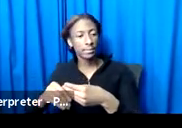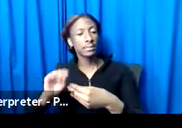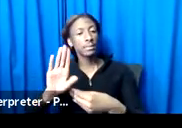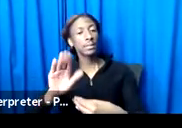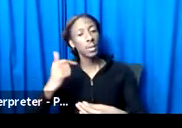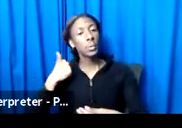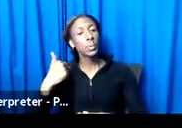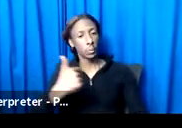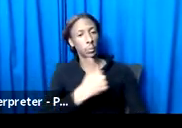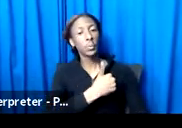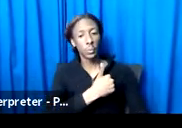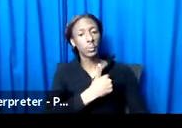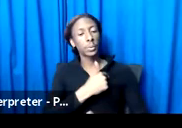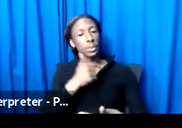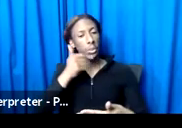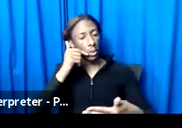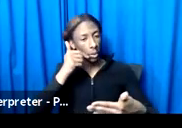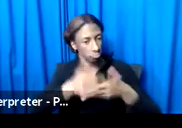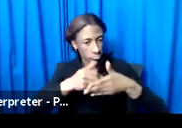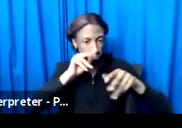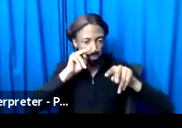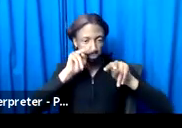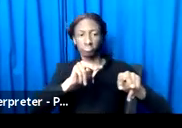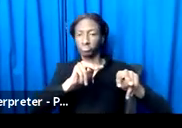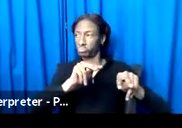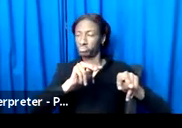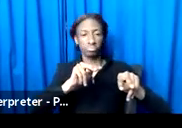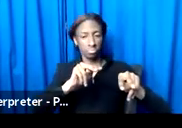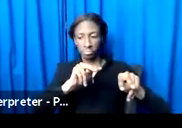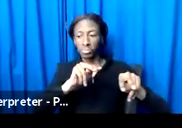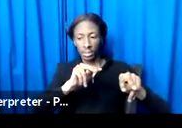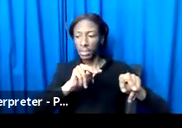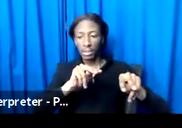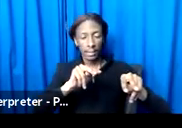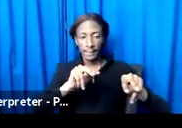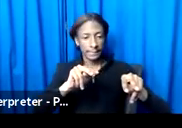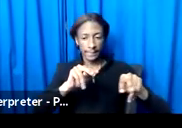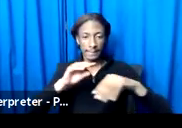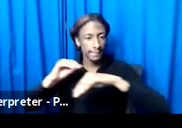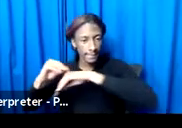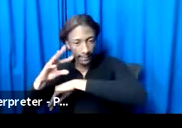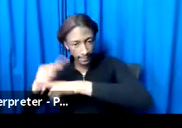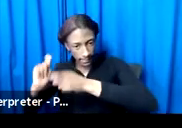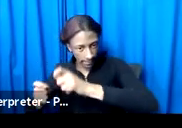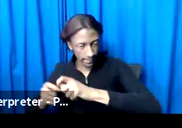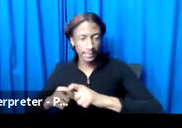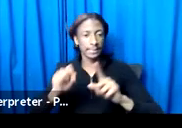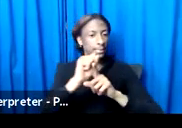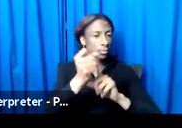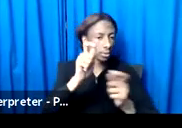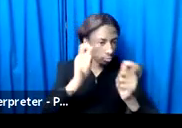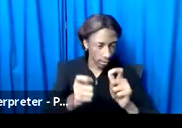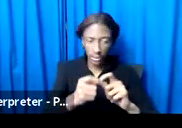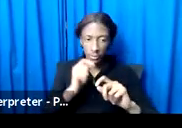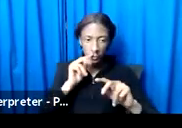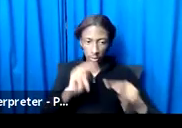we are closely monitoring as things change, as the guidance changes, and we are making sure that we're staying